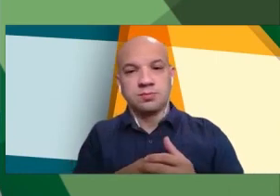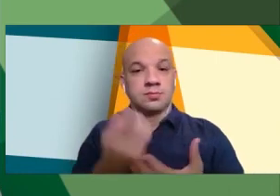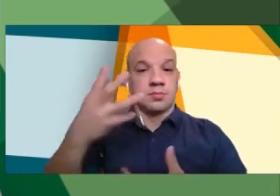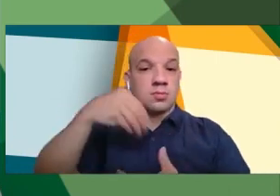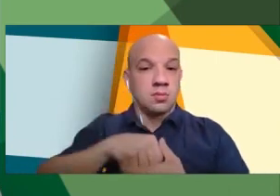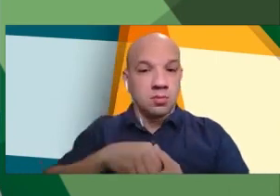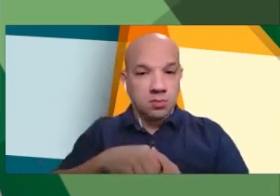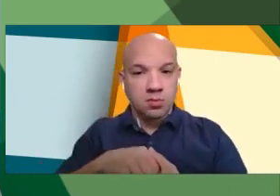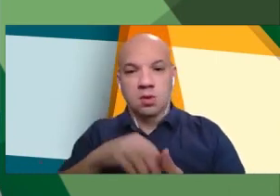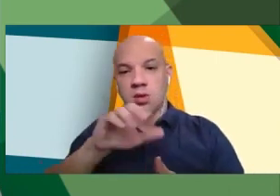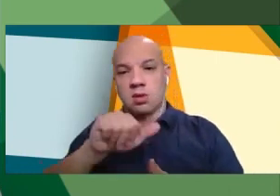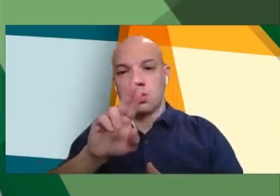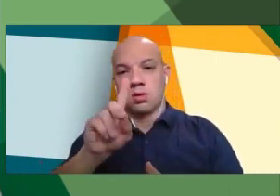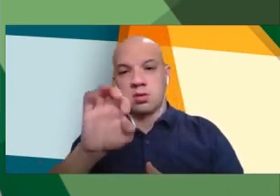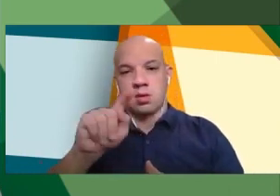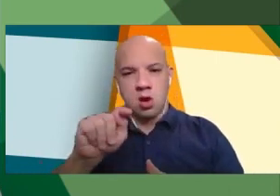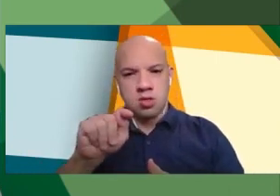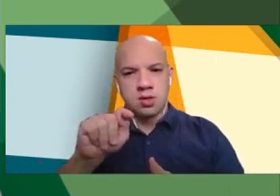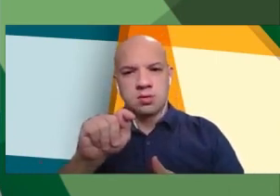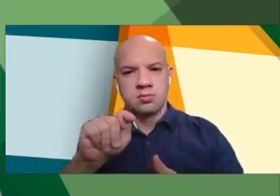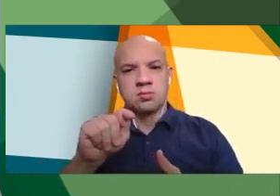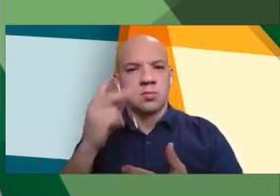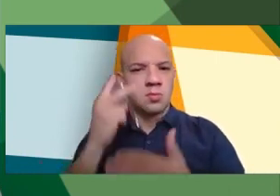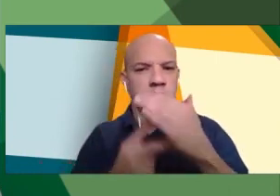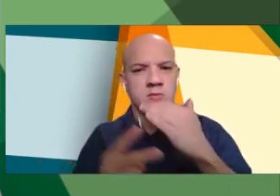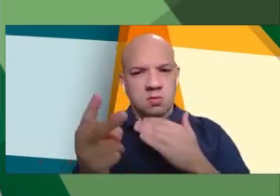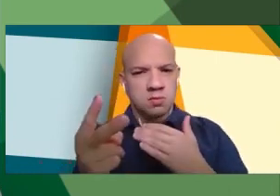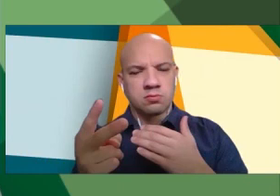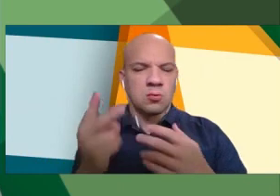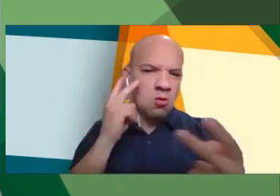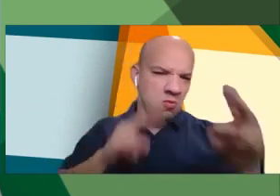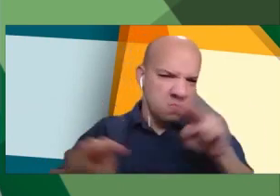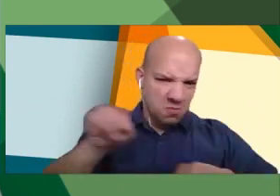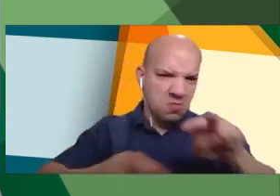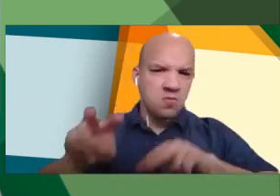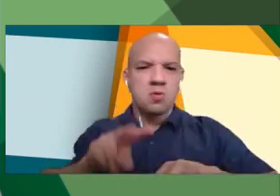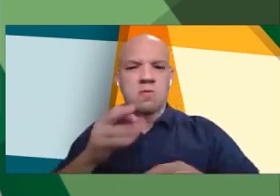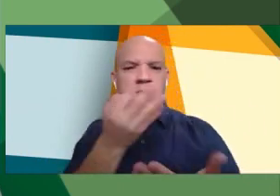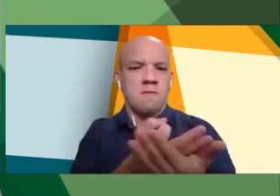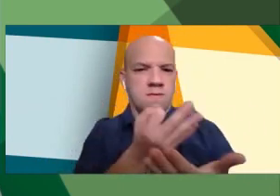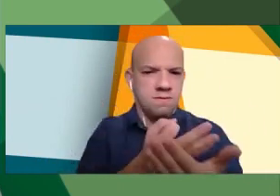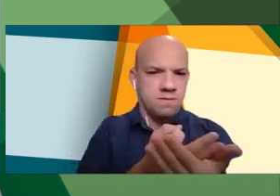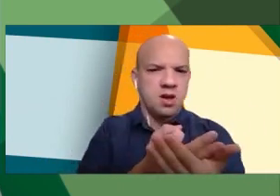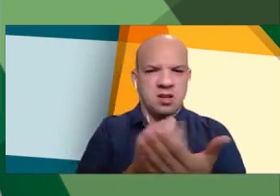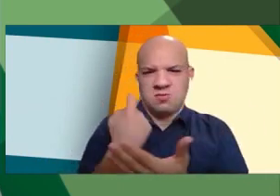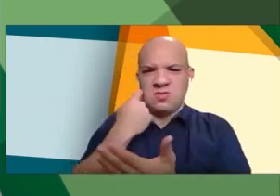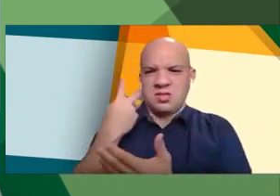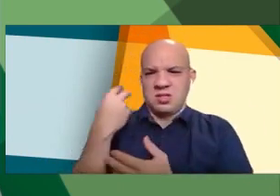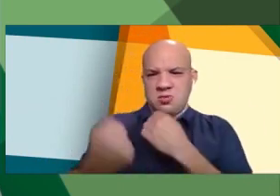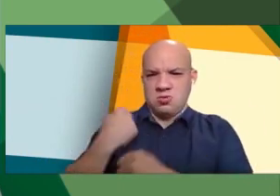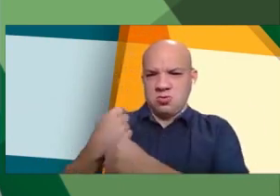includes audited review or compiled financial requirements for the most recent 2